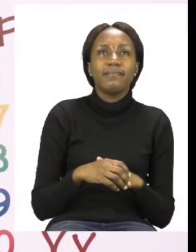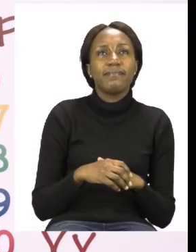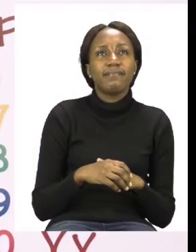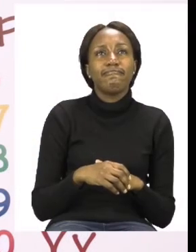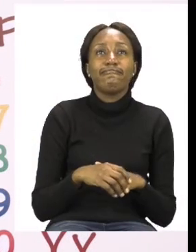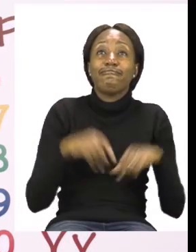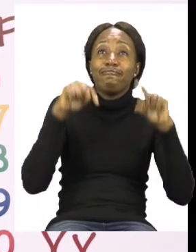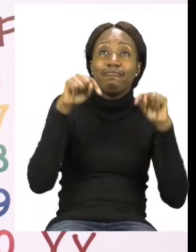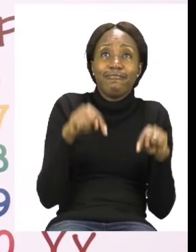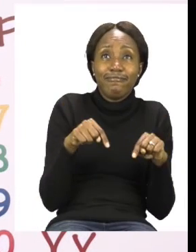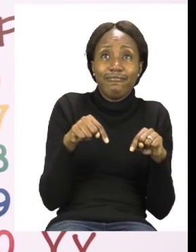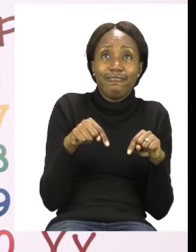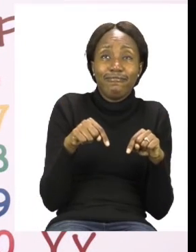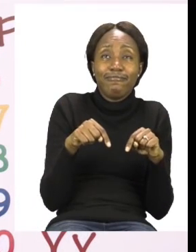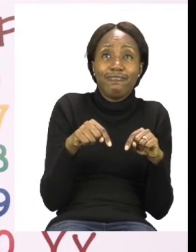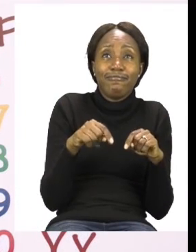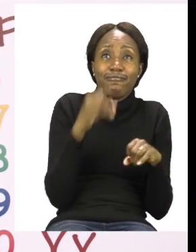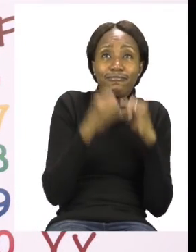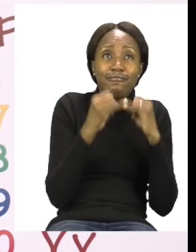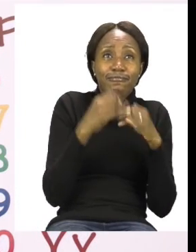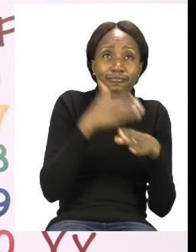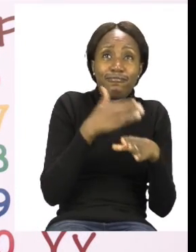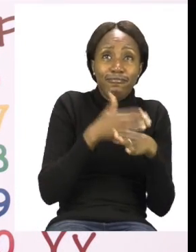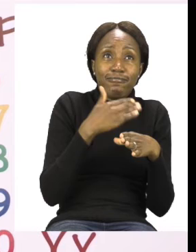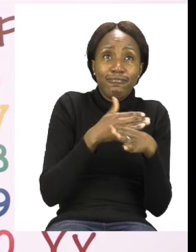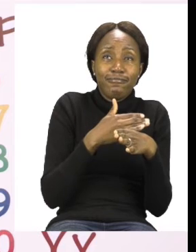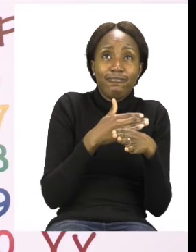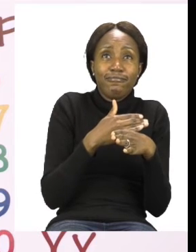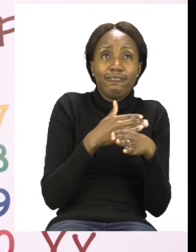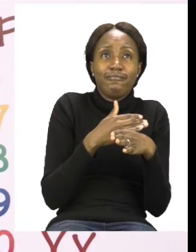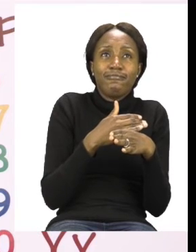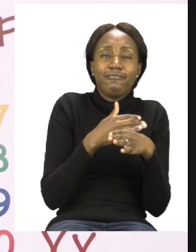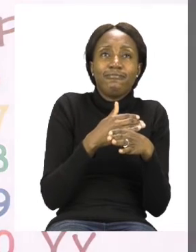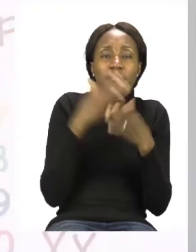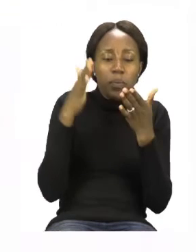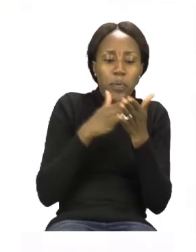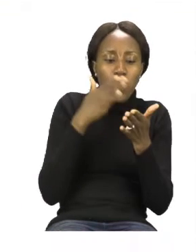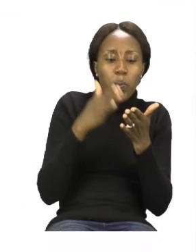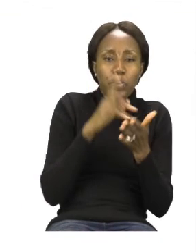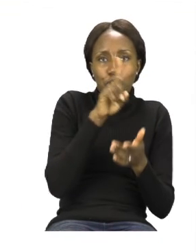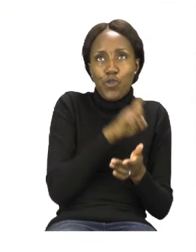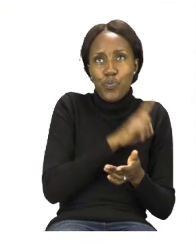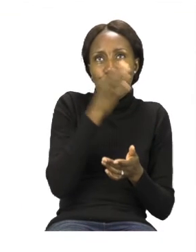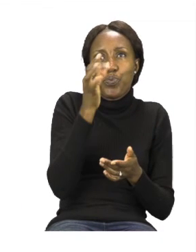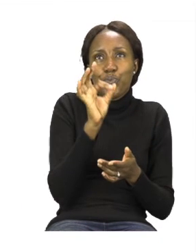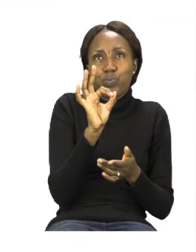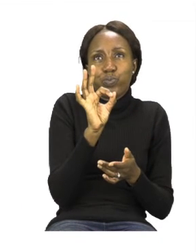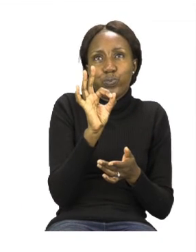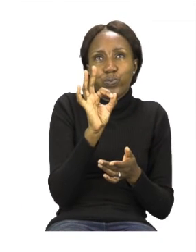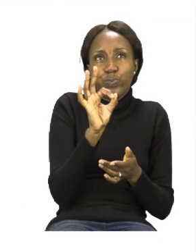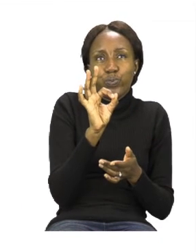Now for our last exercise for today, boys and girls, let's all turn to page 19. On